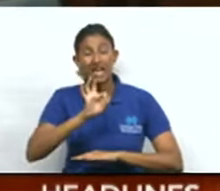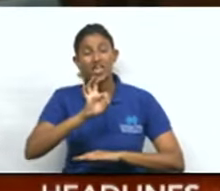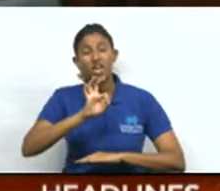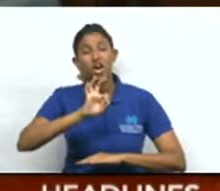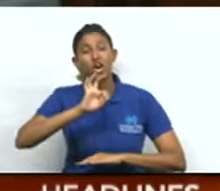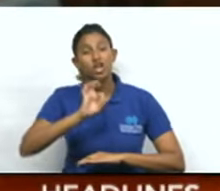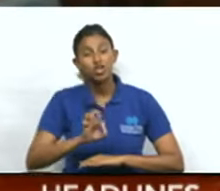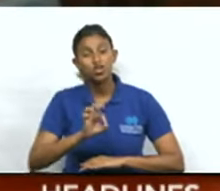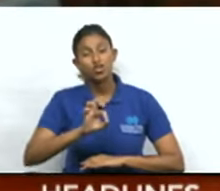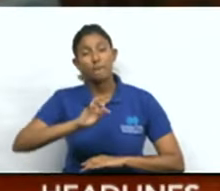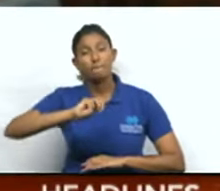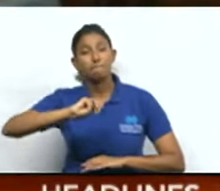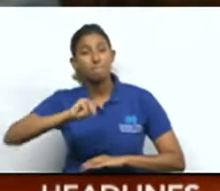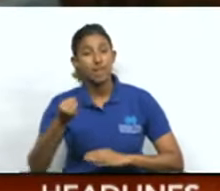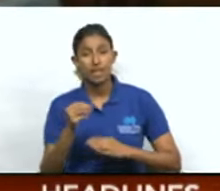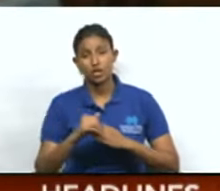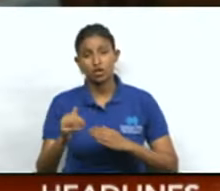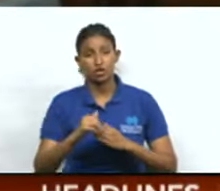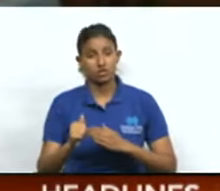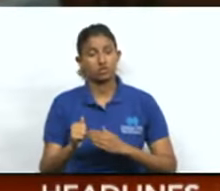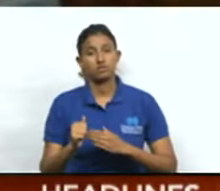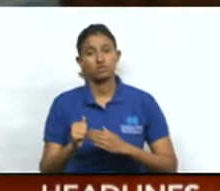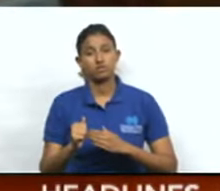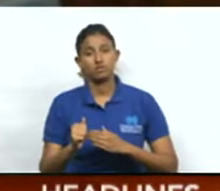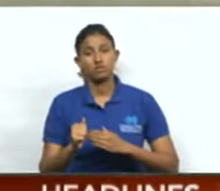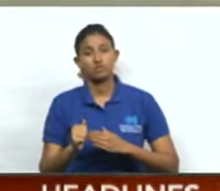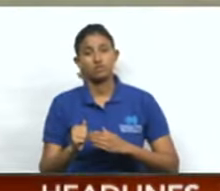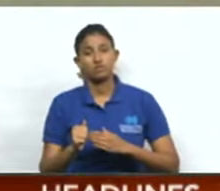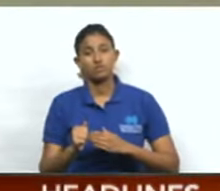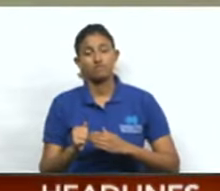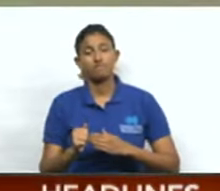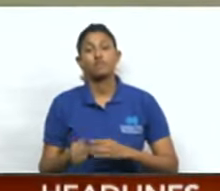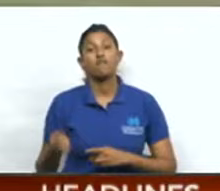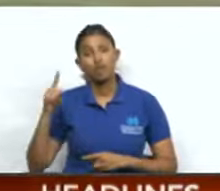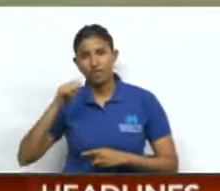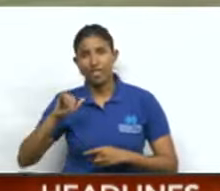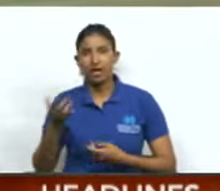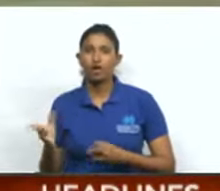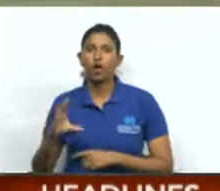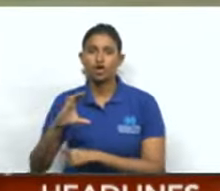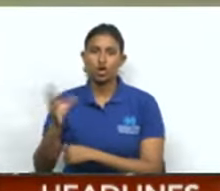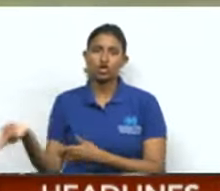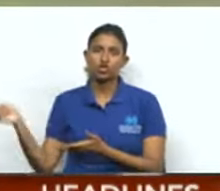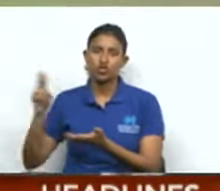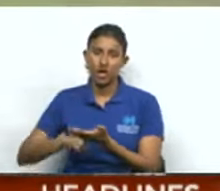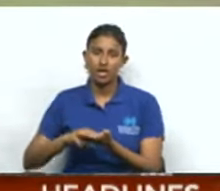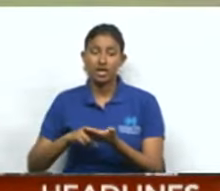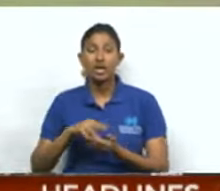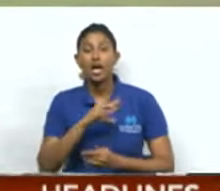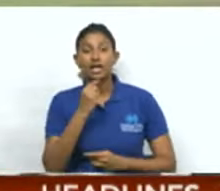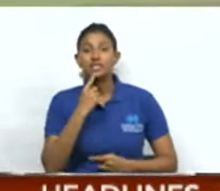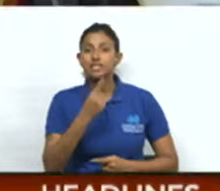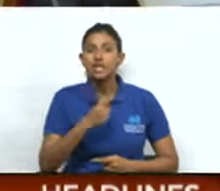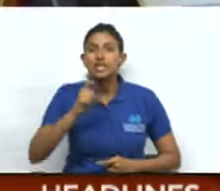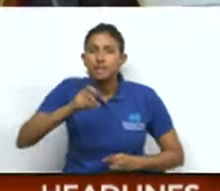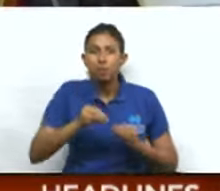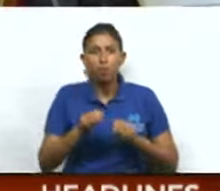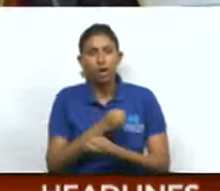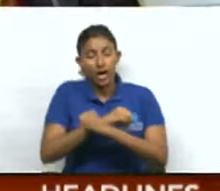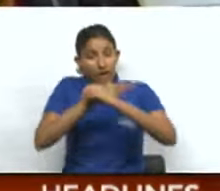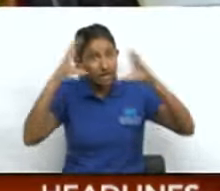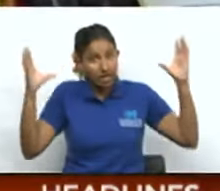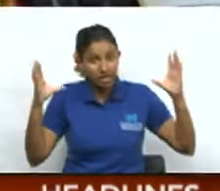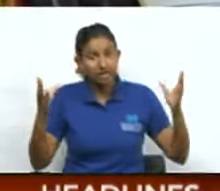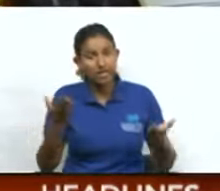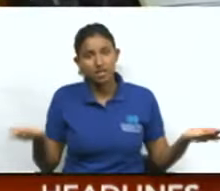$900 million in bonds. And the Prime Minister believes, given the demand for transparency in this country, the UNC